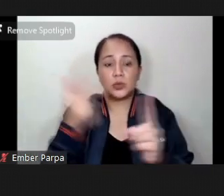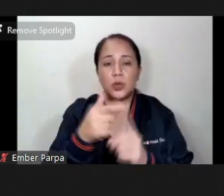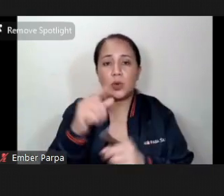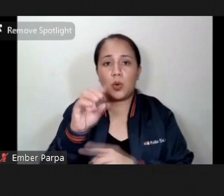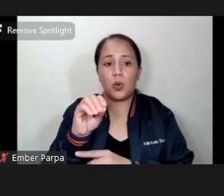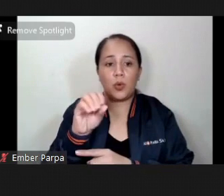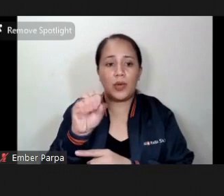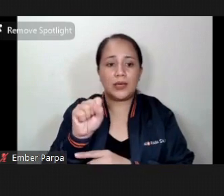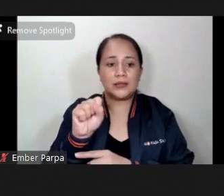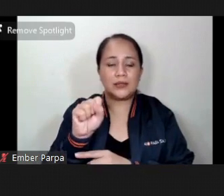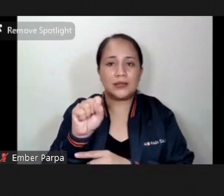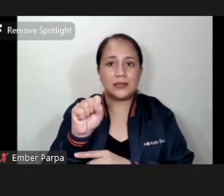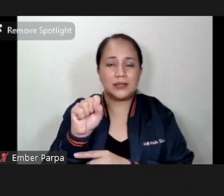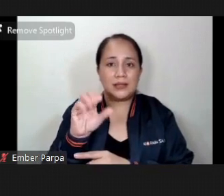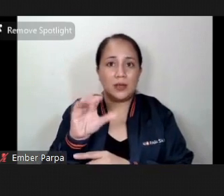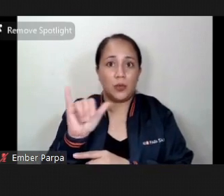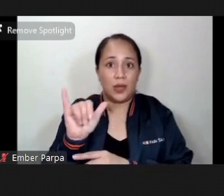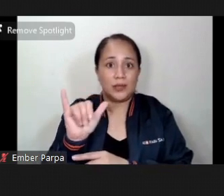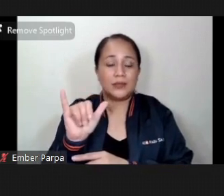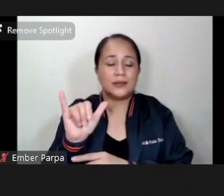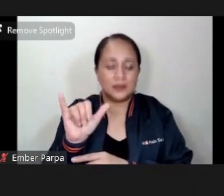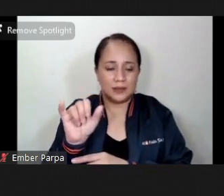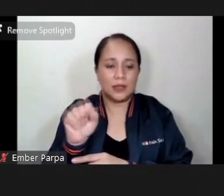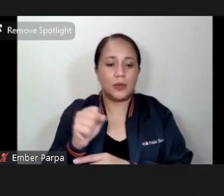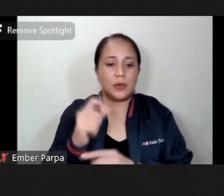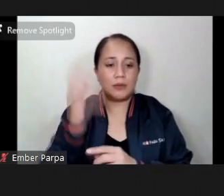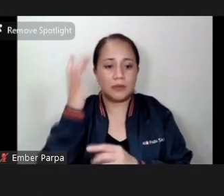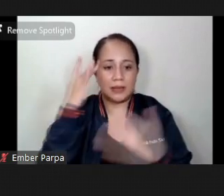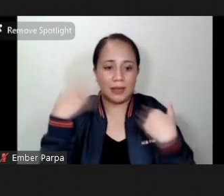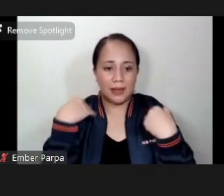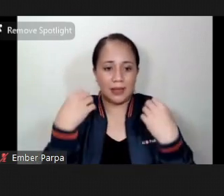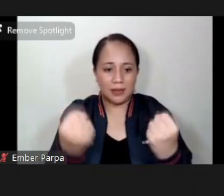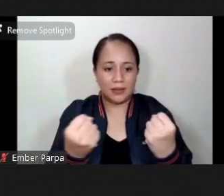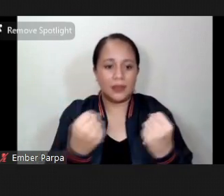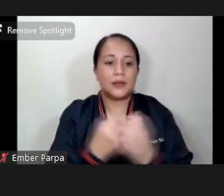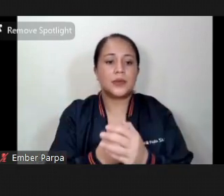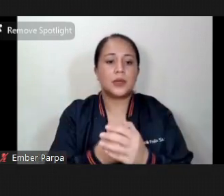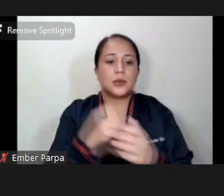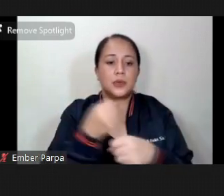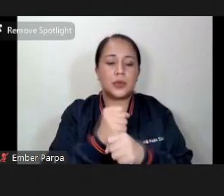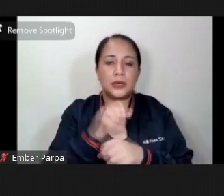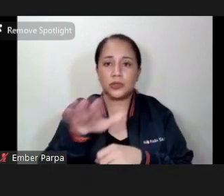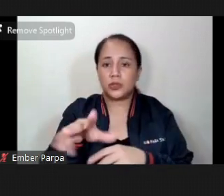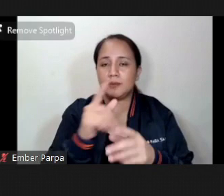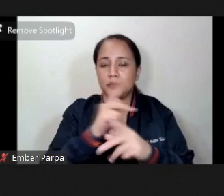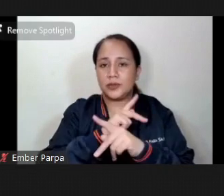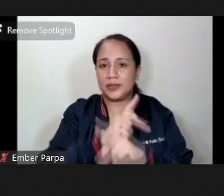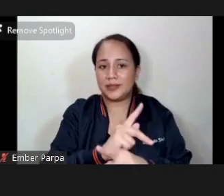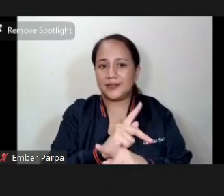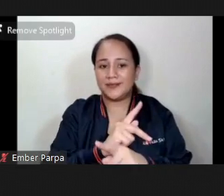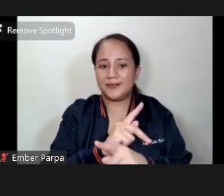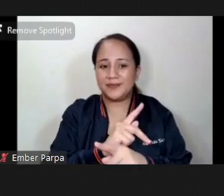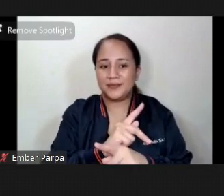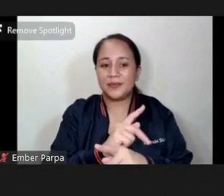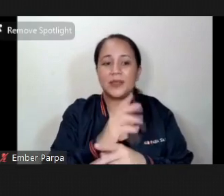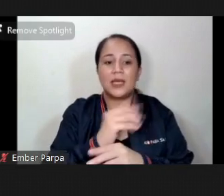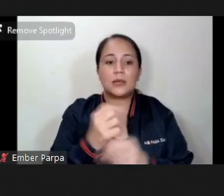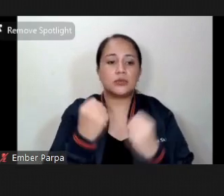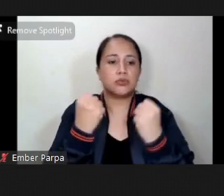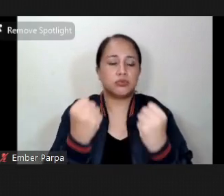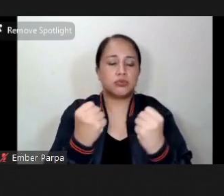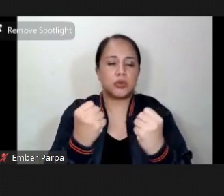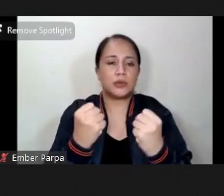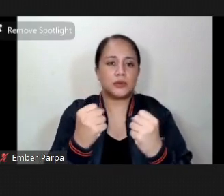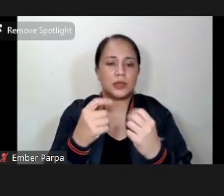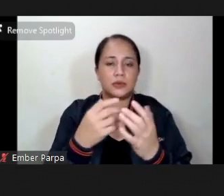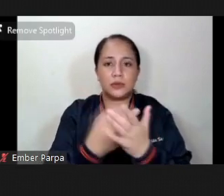OSCYs or the out-of-school children and youth, mental health services, creation of child protection, and strengthening human